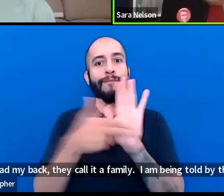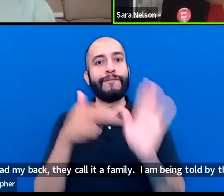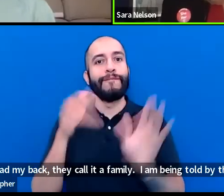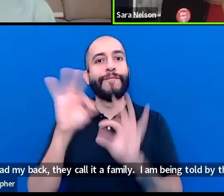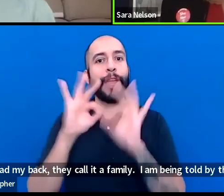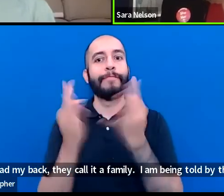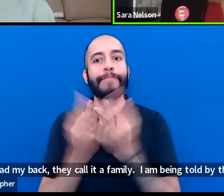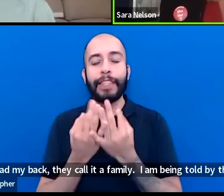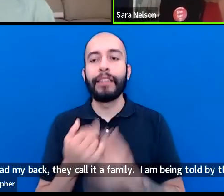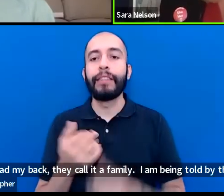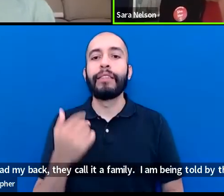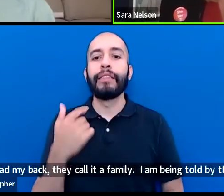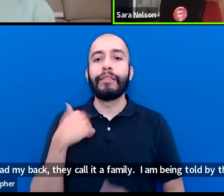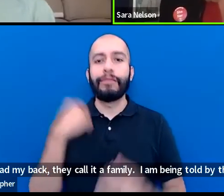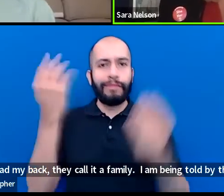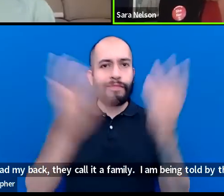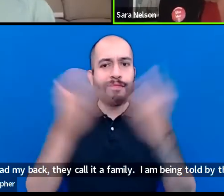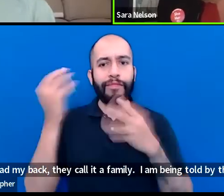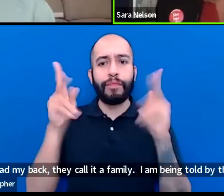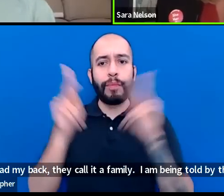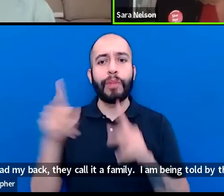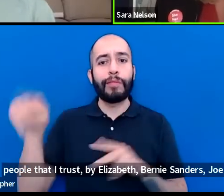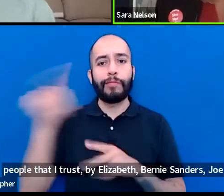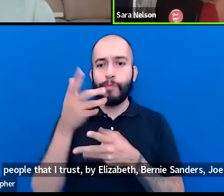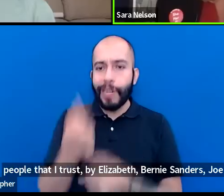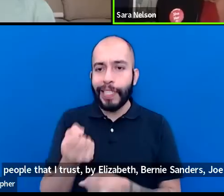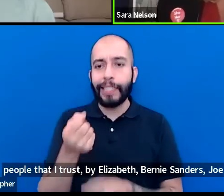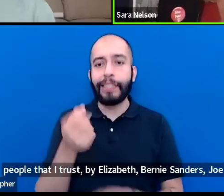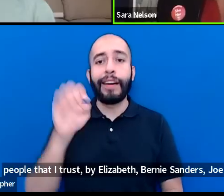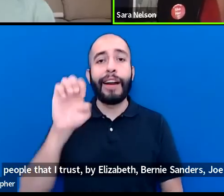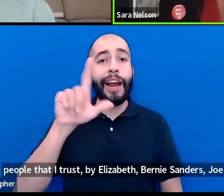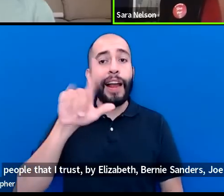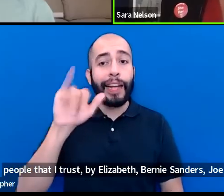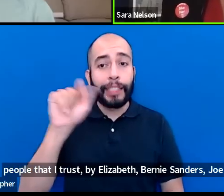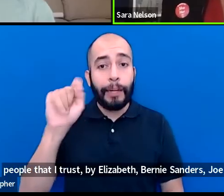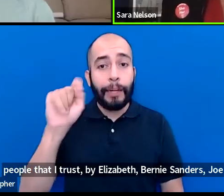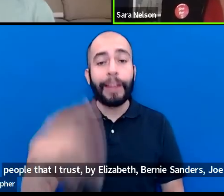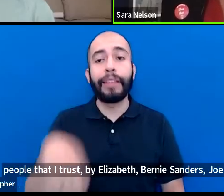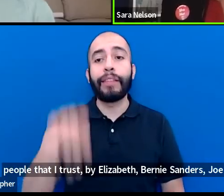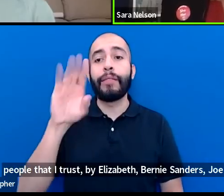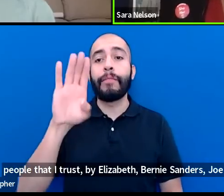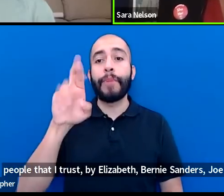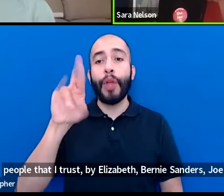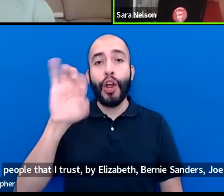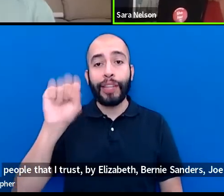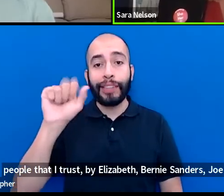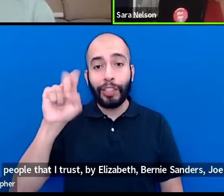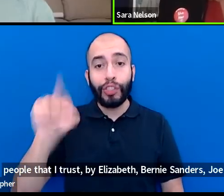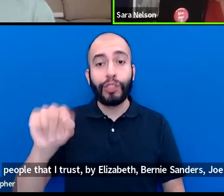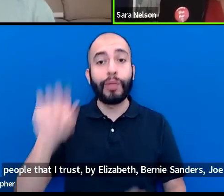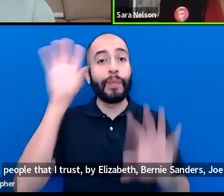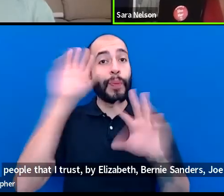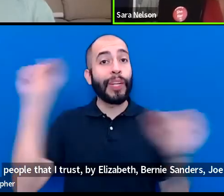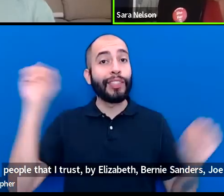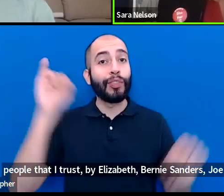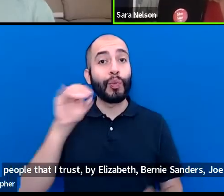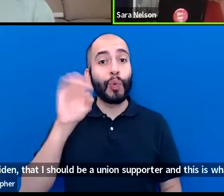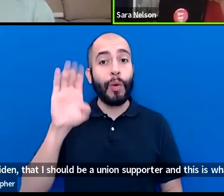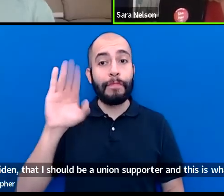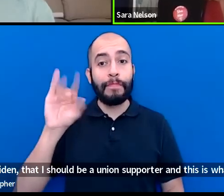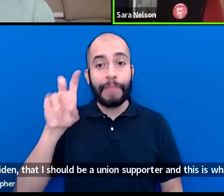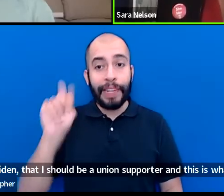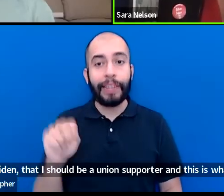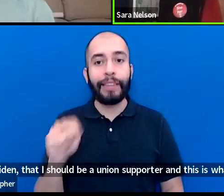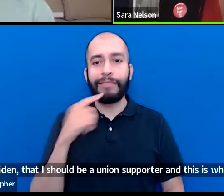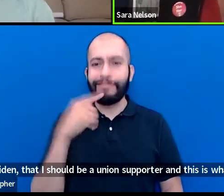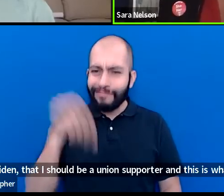by Joe Biden, that I should be a union supporter, and that this is what's wrong with the country, is that we don't have enough people who are union